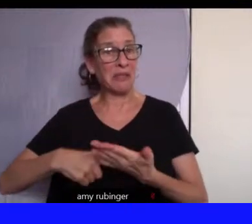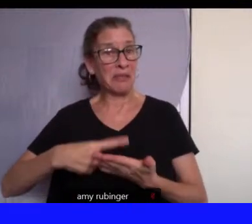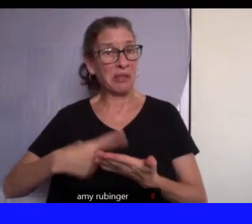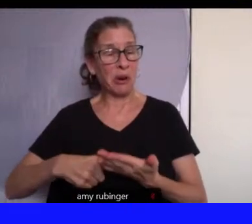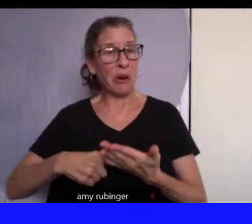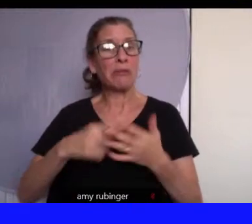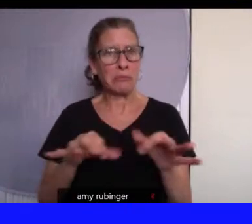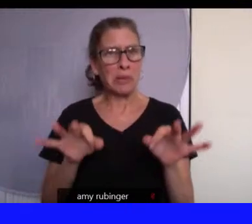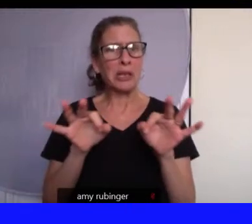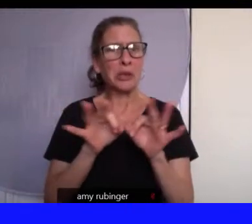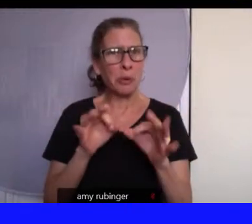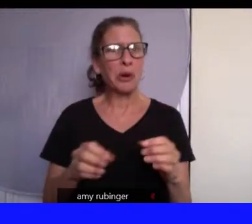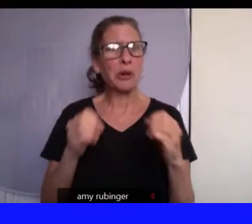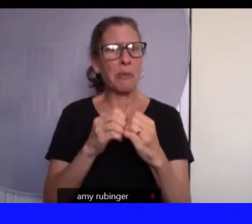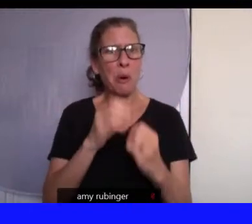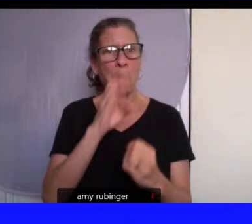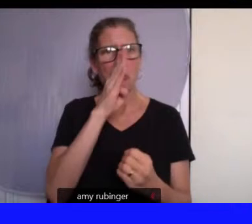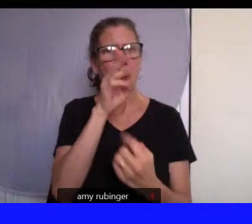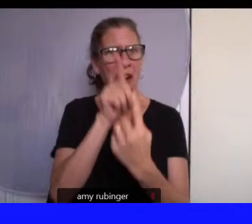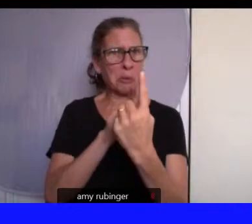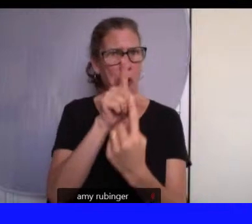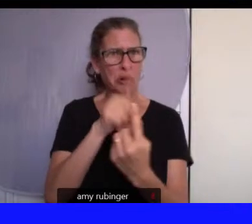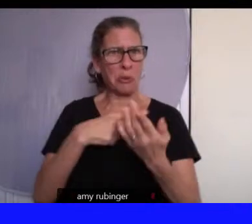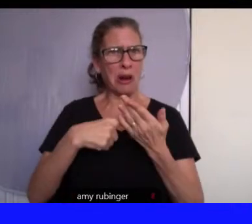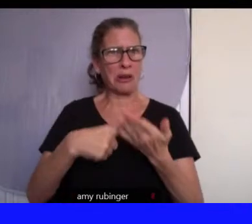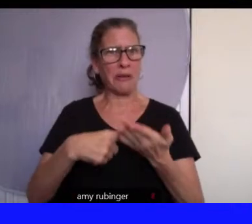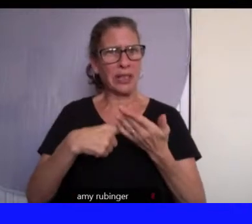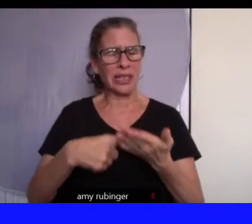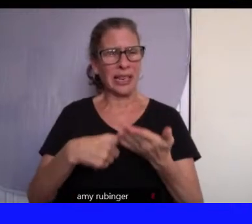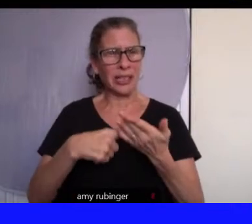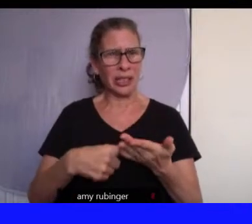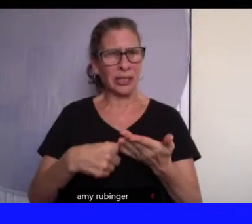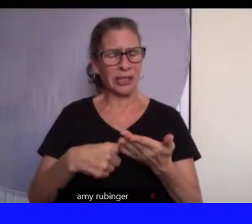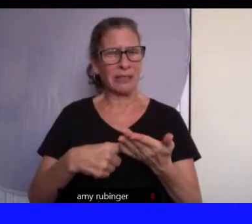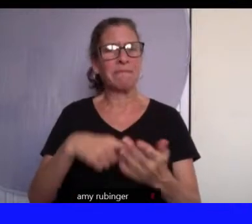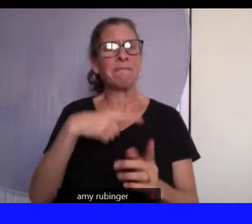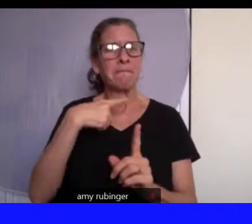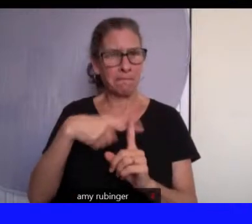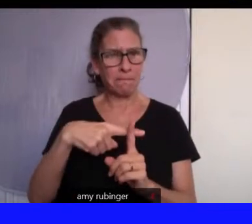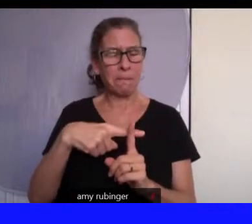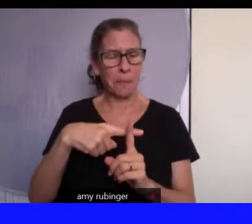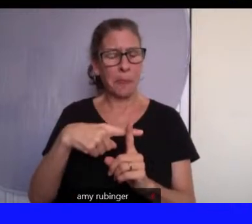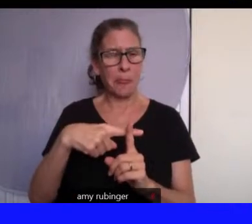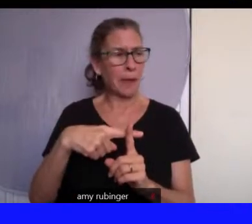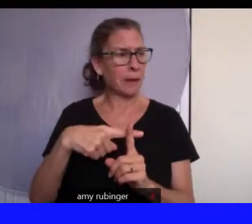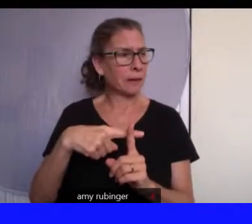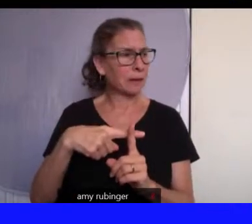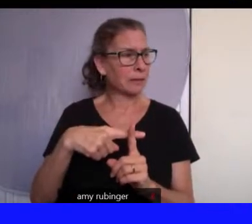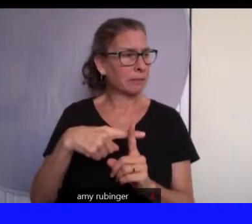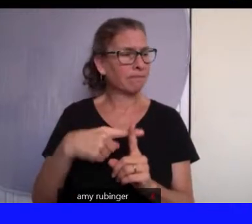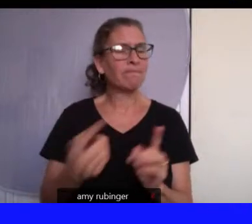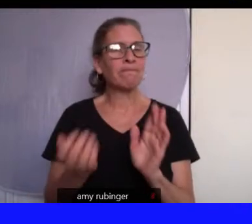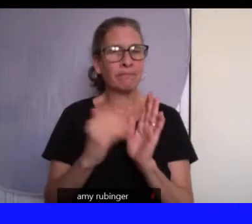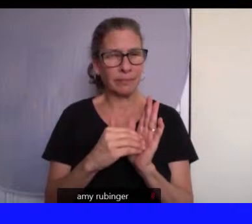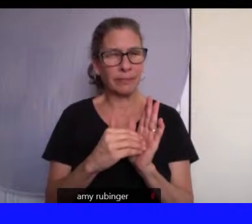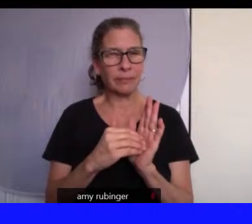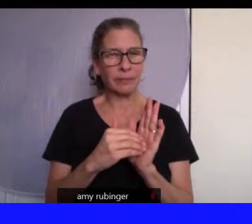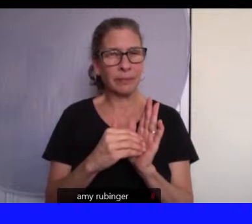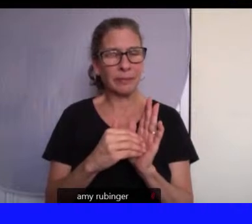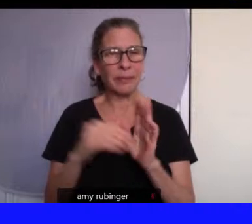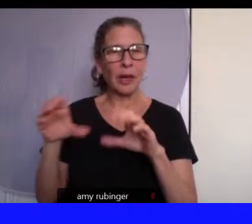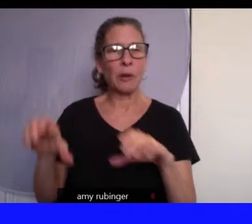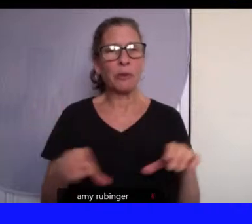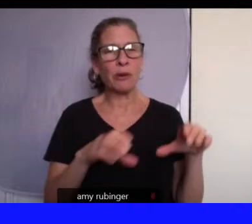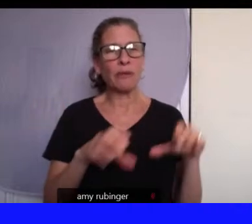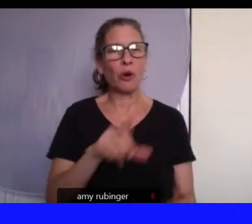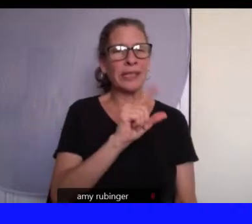CMI increase last year was not just driven by COVID. It's a sustained thing for us of capturing more accurately how sick our patients actually